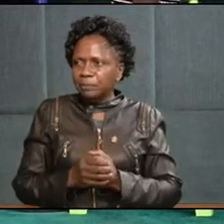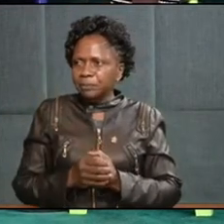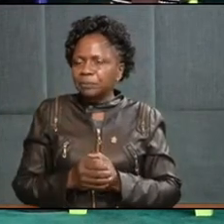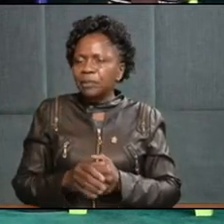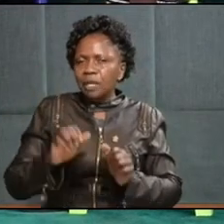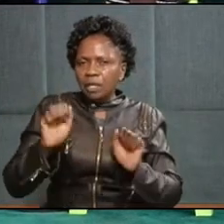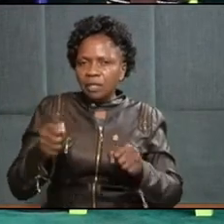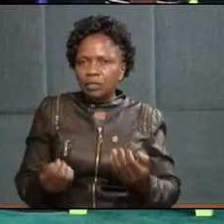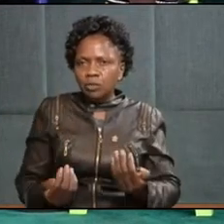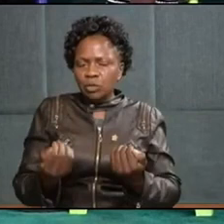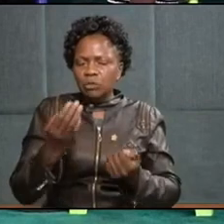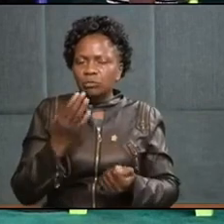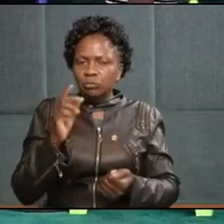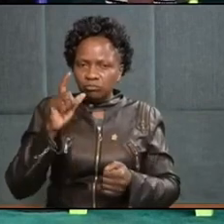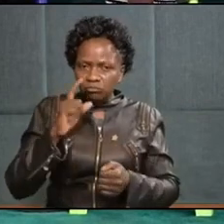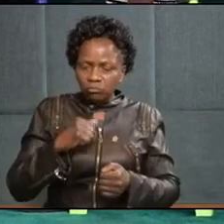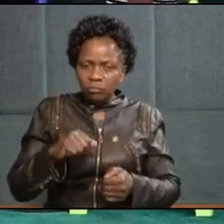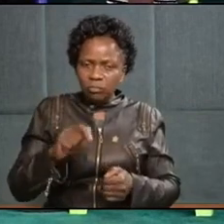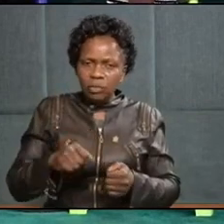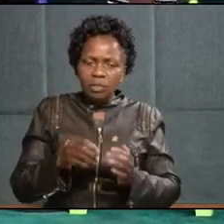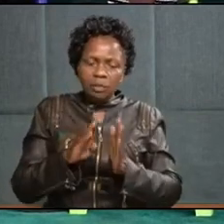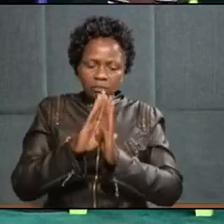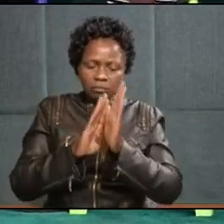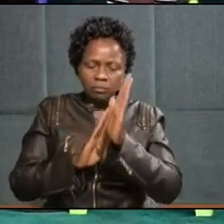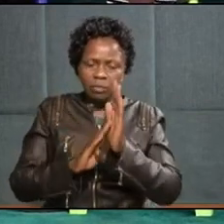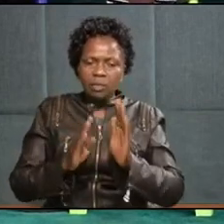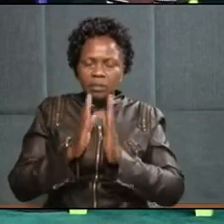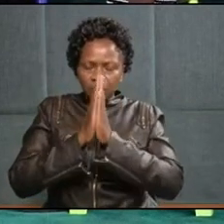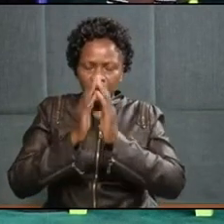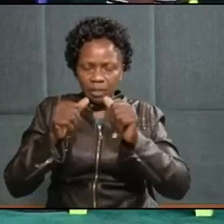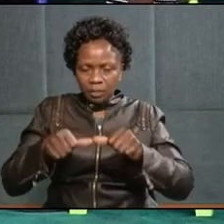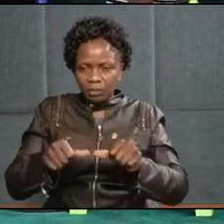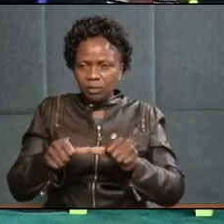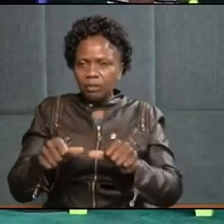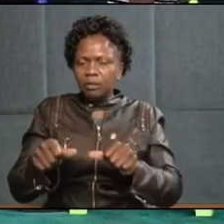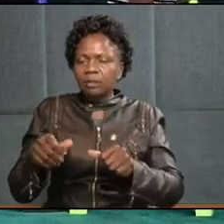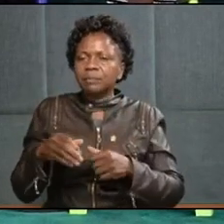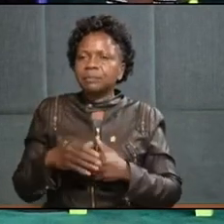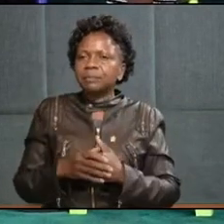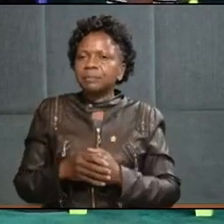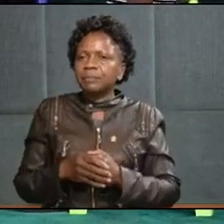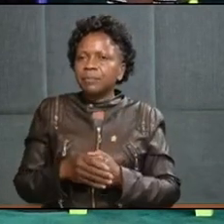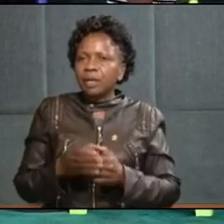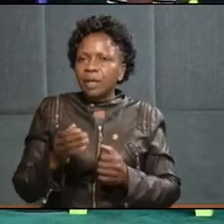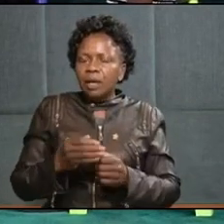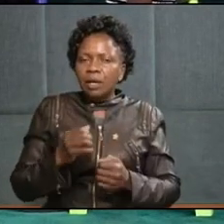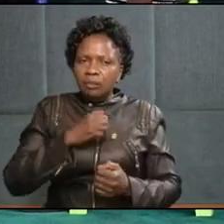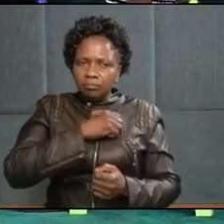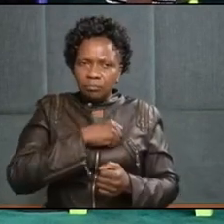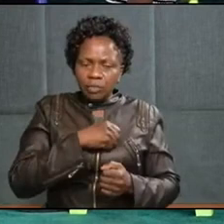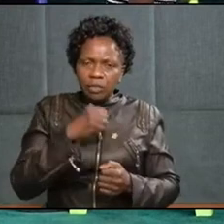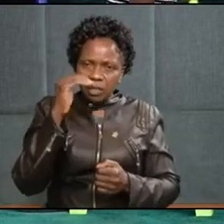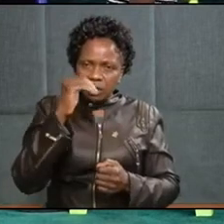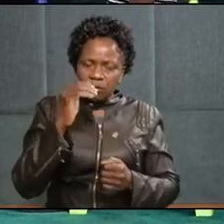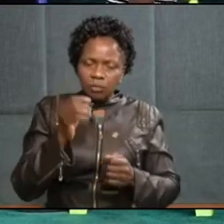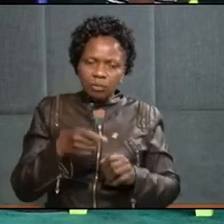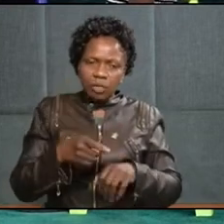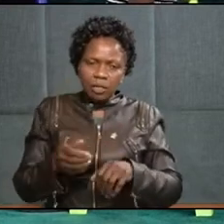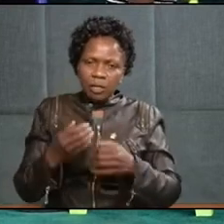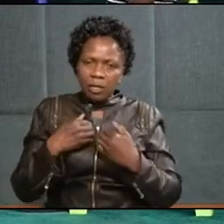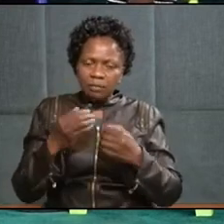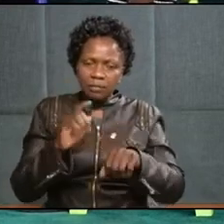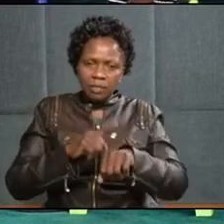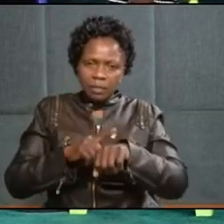grow. Yes, children, we need to read our Bibles and pray every single day. I urge you, children, to have